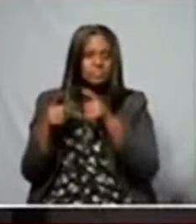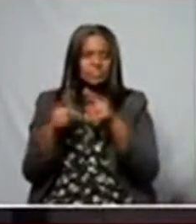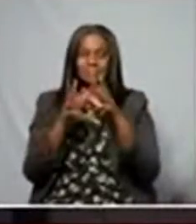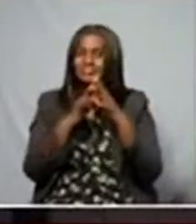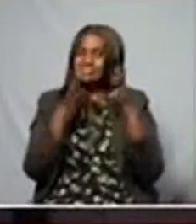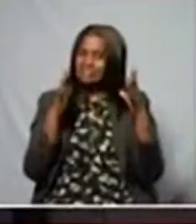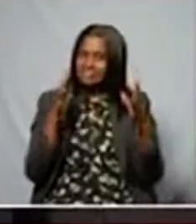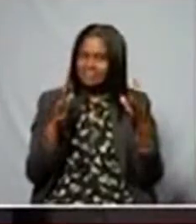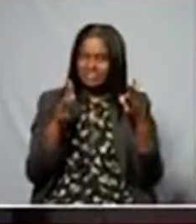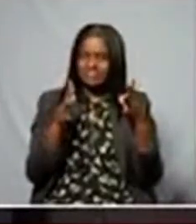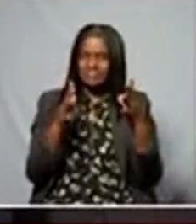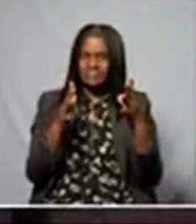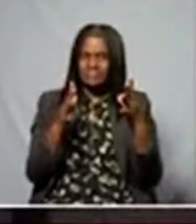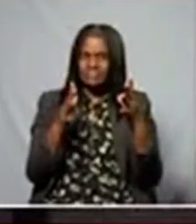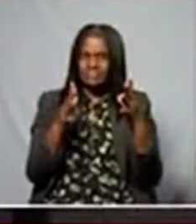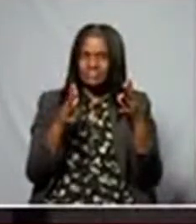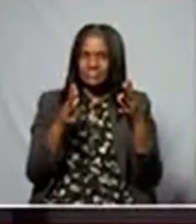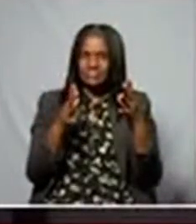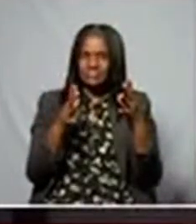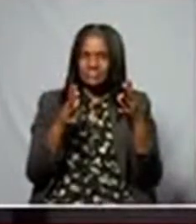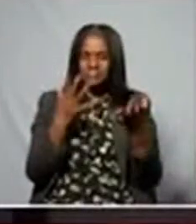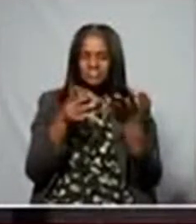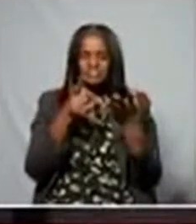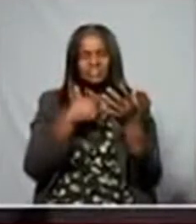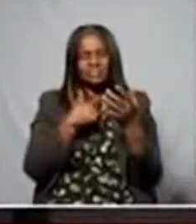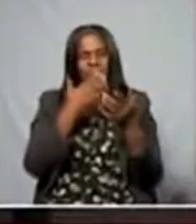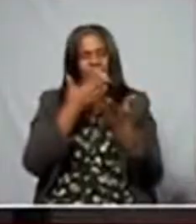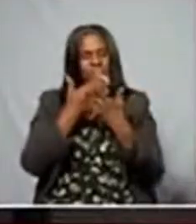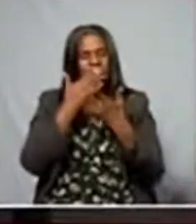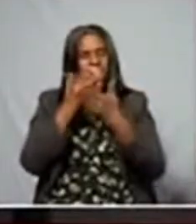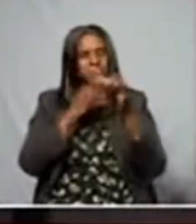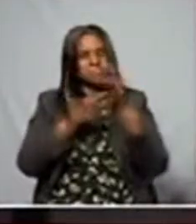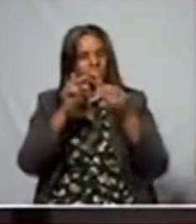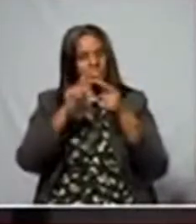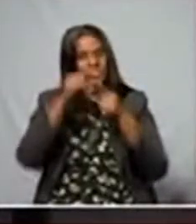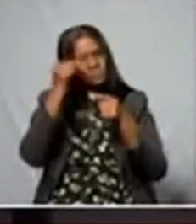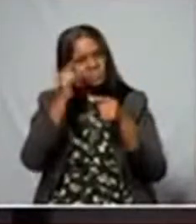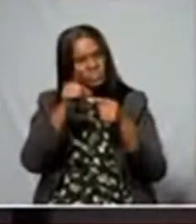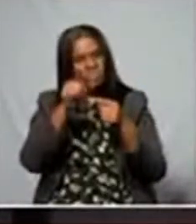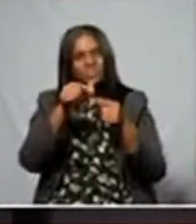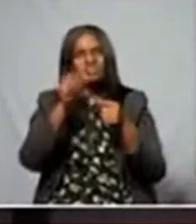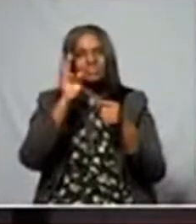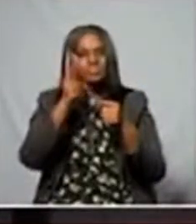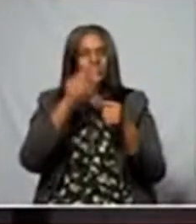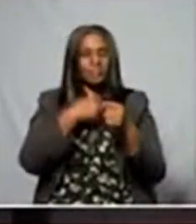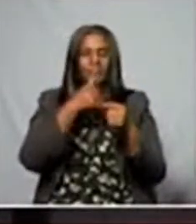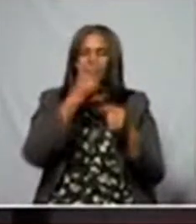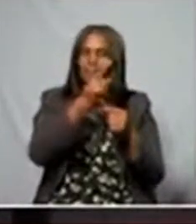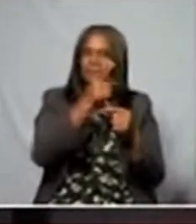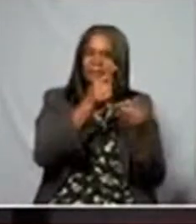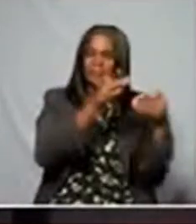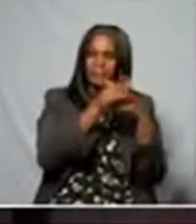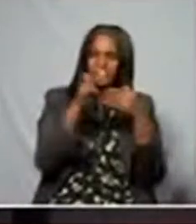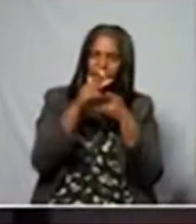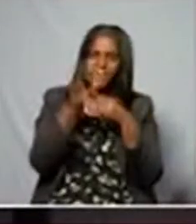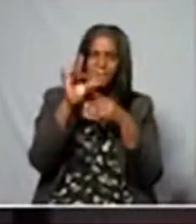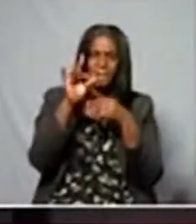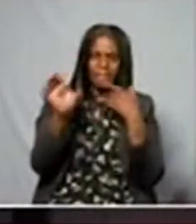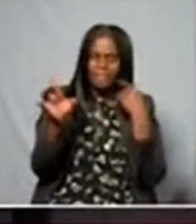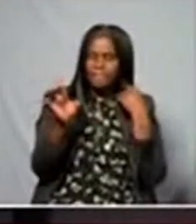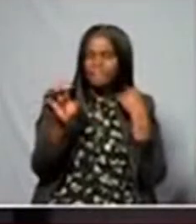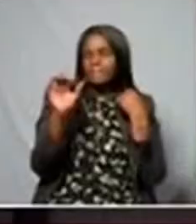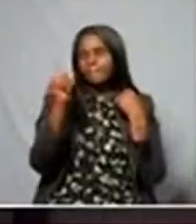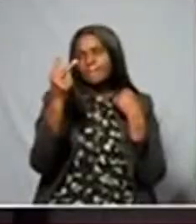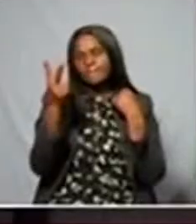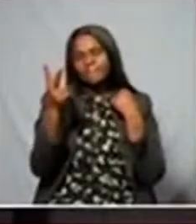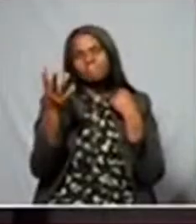much, unless you have a very good explanation as to why you are going to, you have 21 against 813